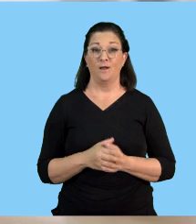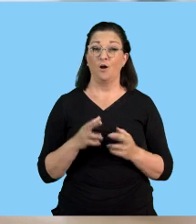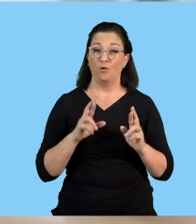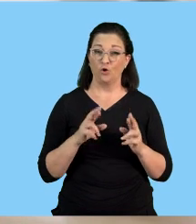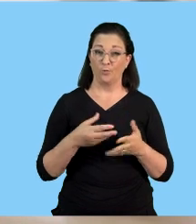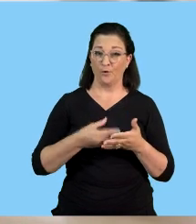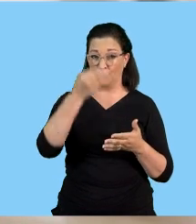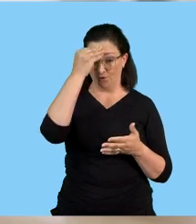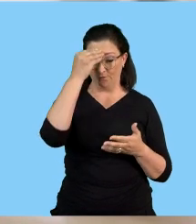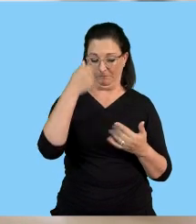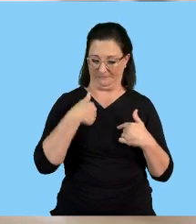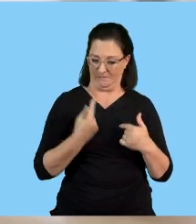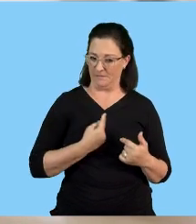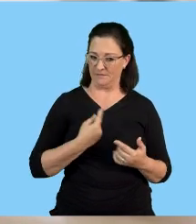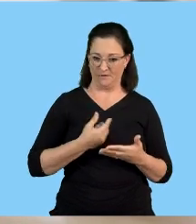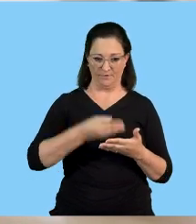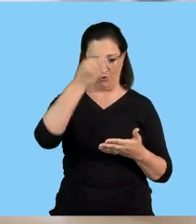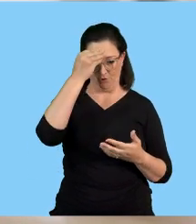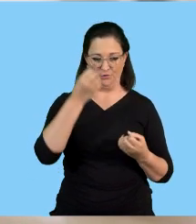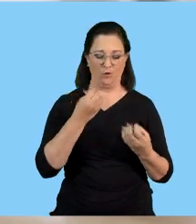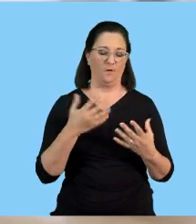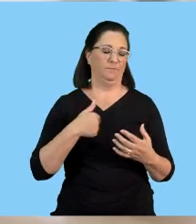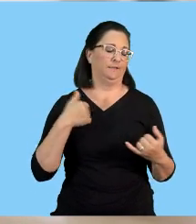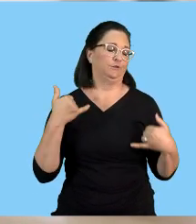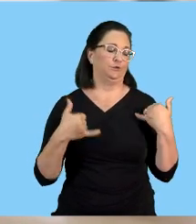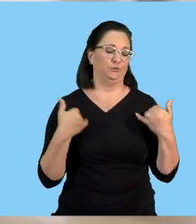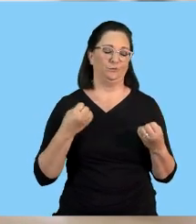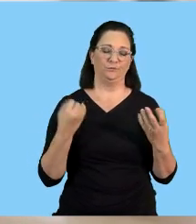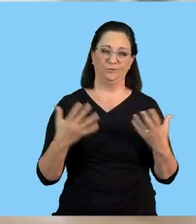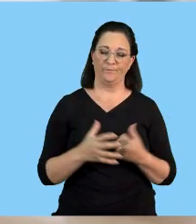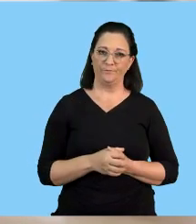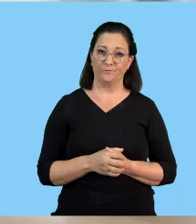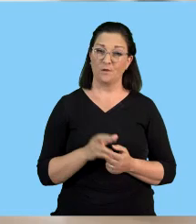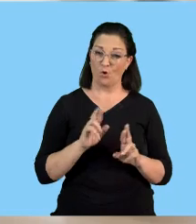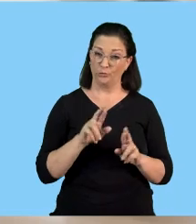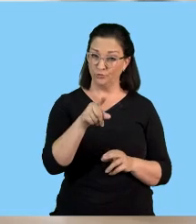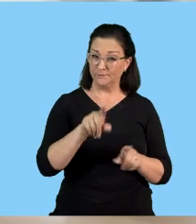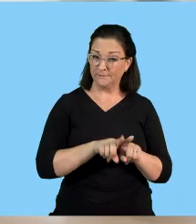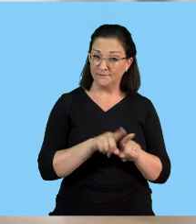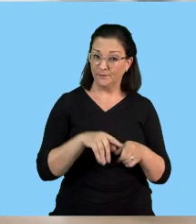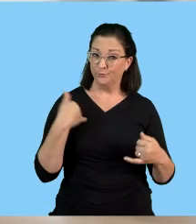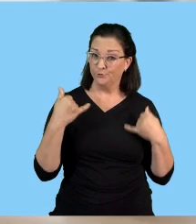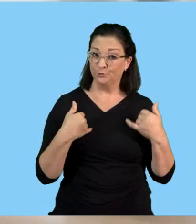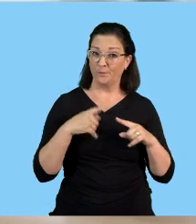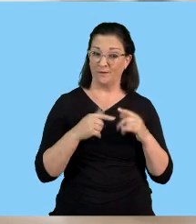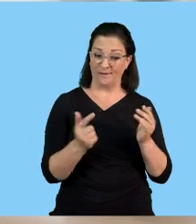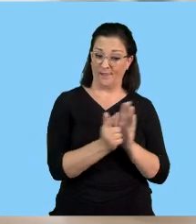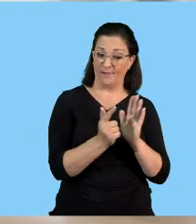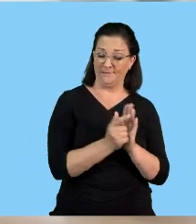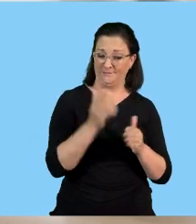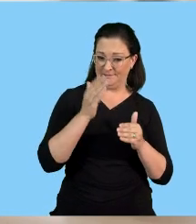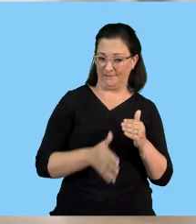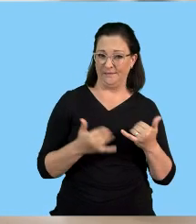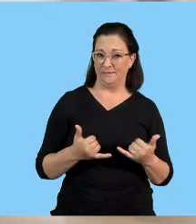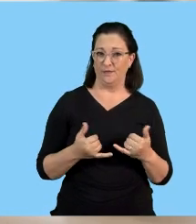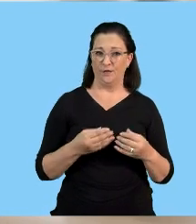hope you've learned, because I've learned so much in this topic and I enjoyed it. I hope you've also enjoyed it. So we've come to an end of